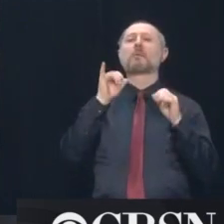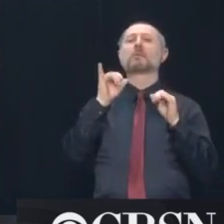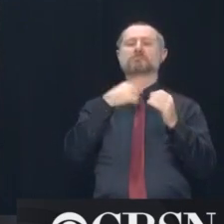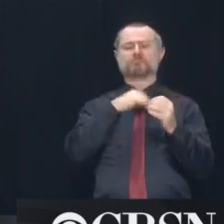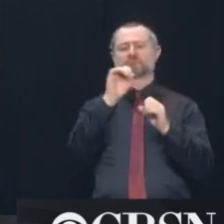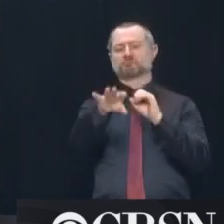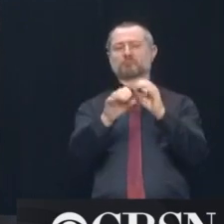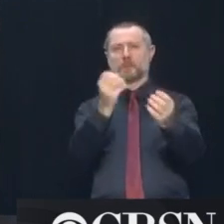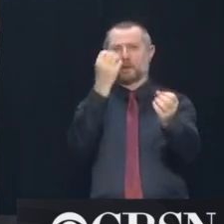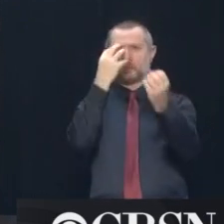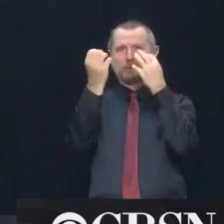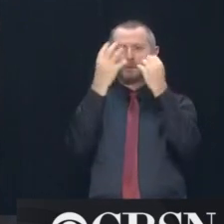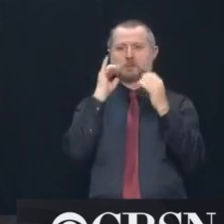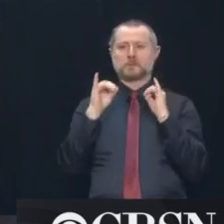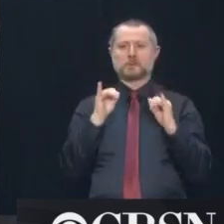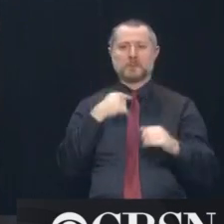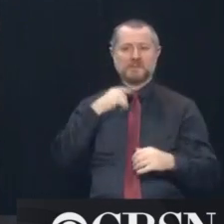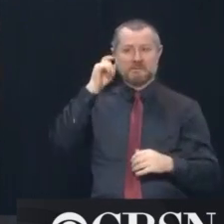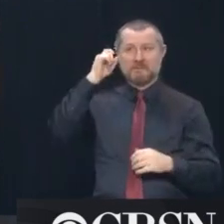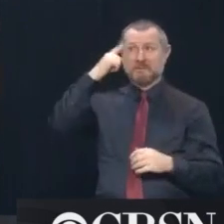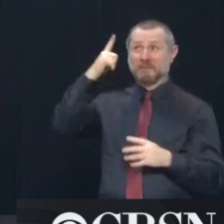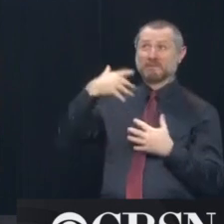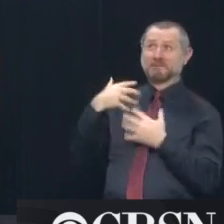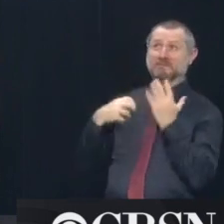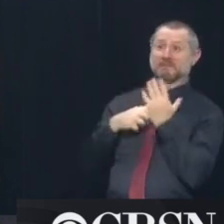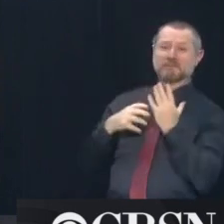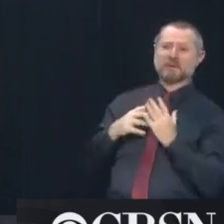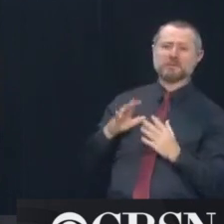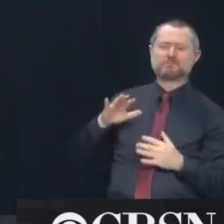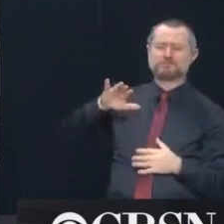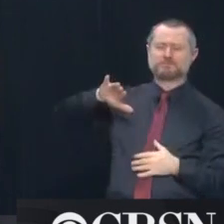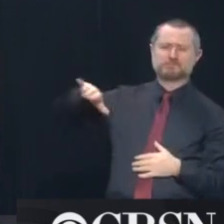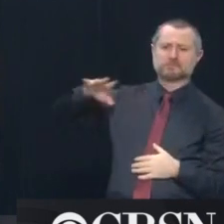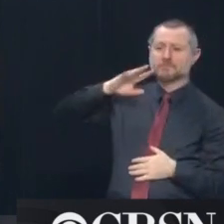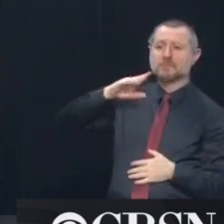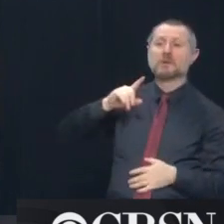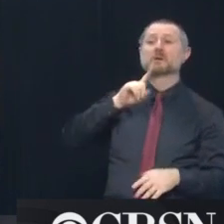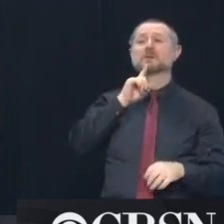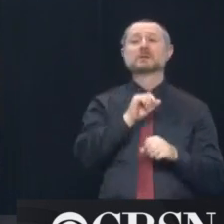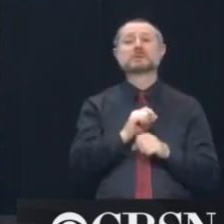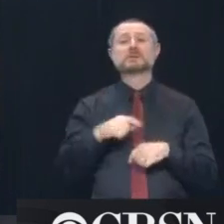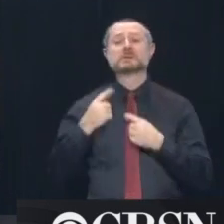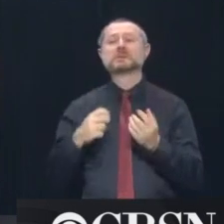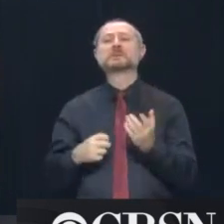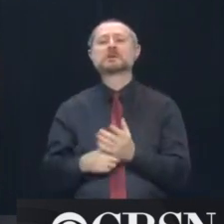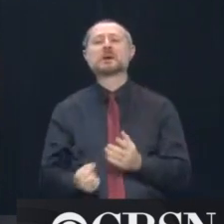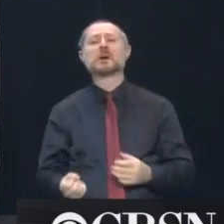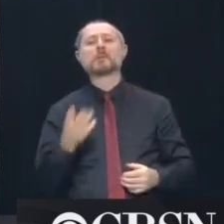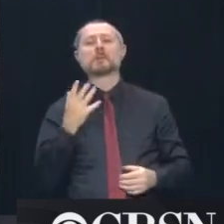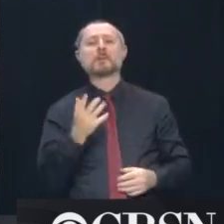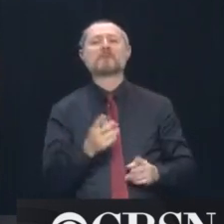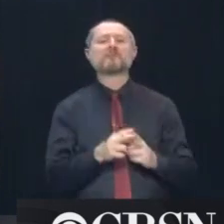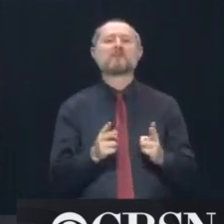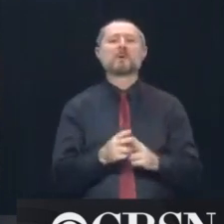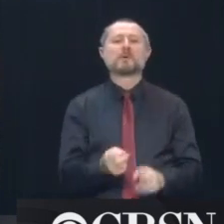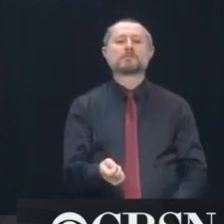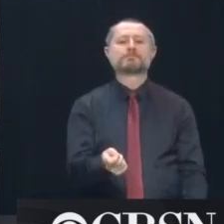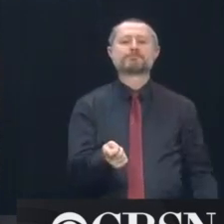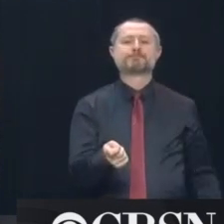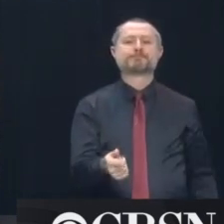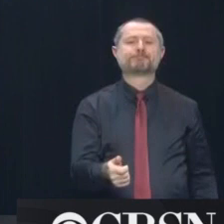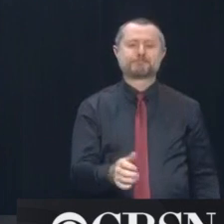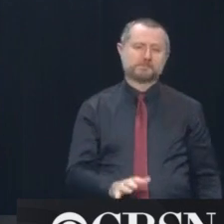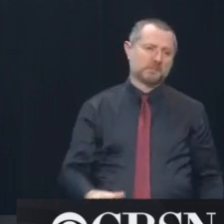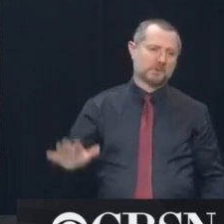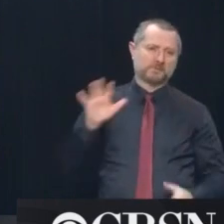afraid government is going to give me a ticket. I think we handed out like a handful of tickets in the state on